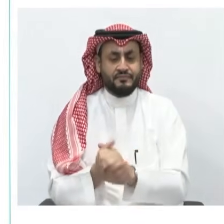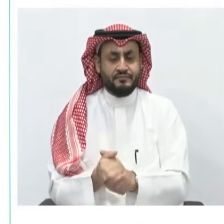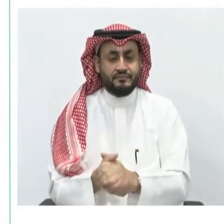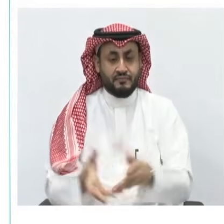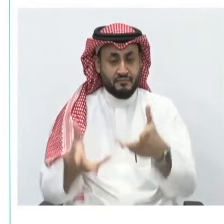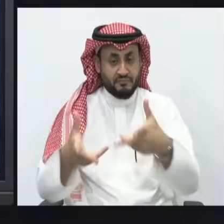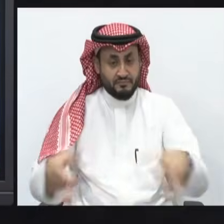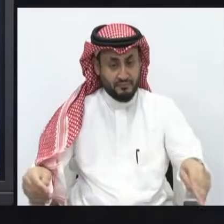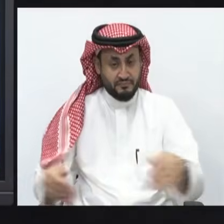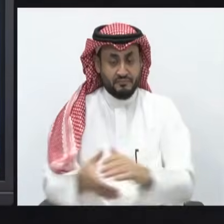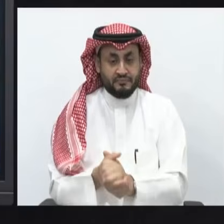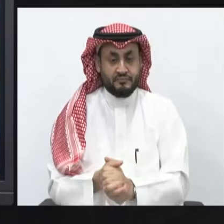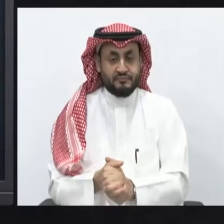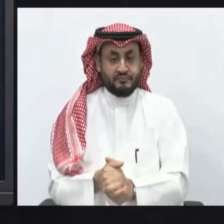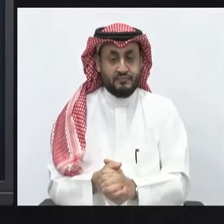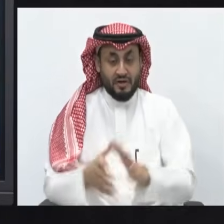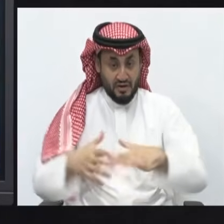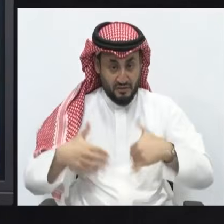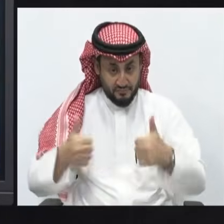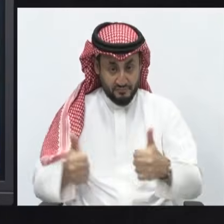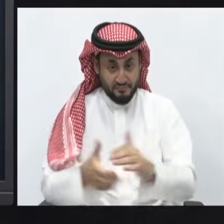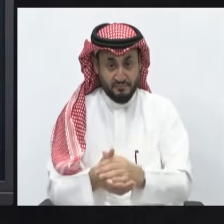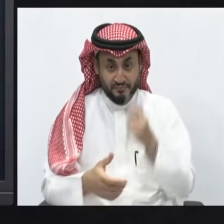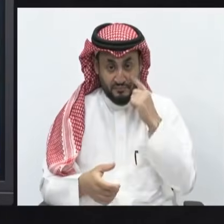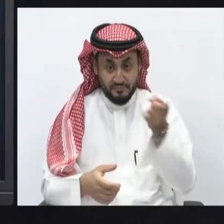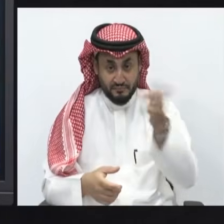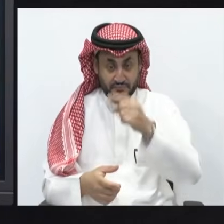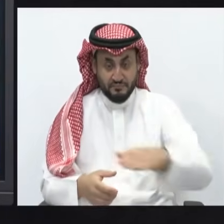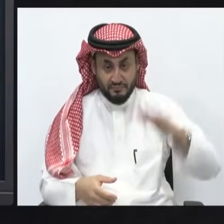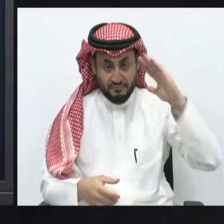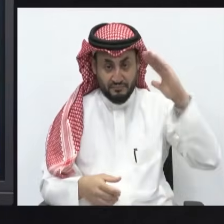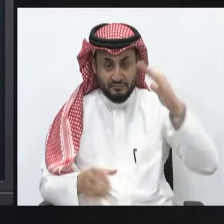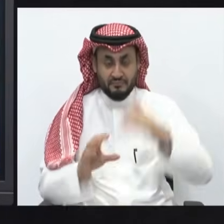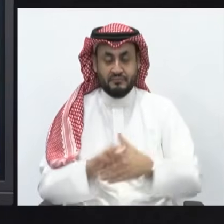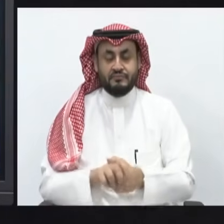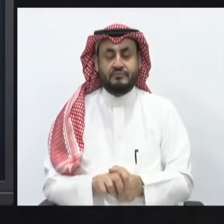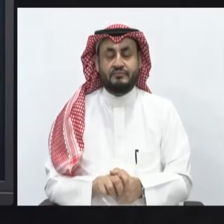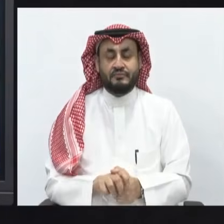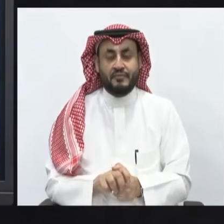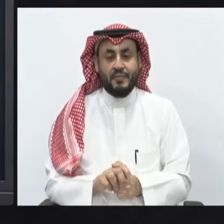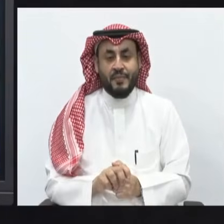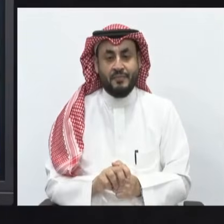This is our lesson today. I hope you enjoy it. See you next time, inshallah. Assalamu alaikum wa rahmatullahi wa barakatuh.